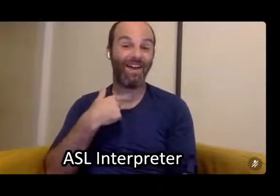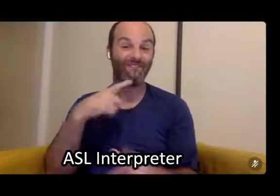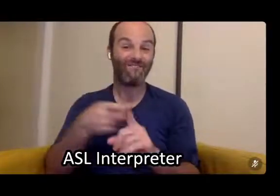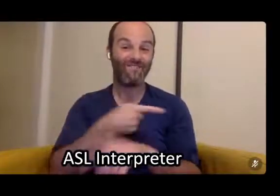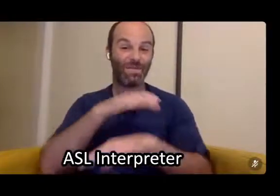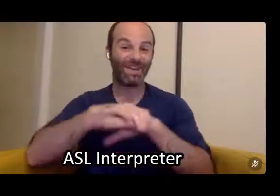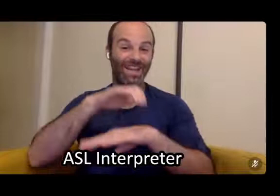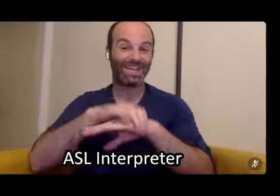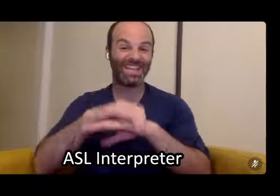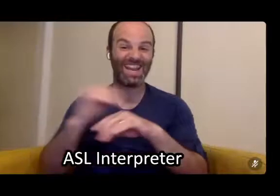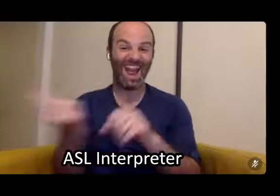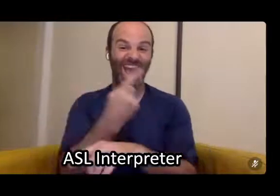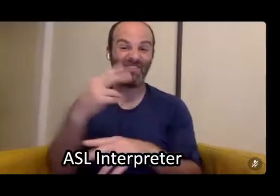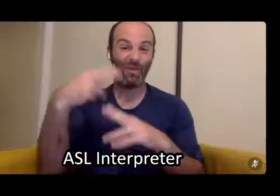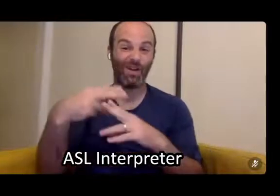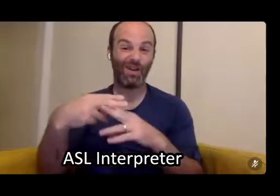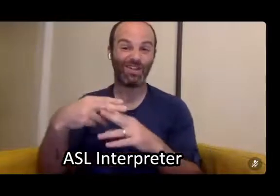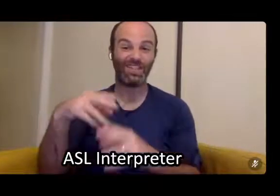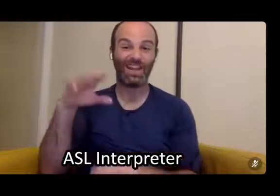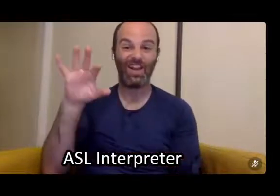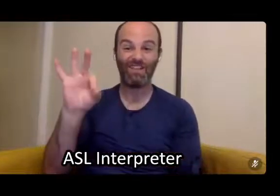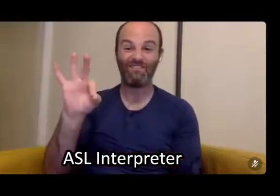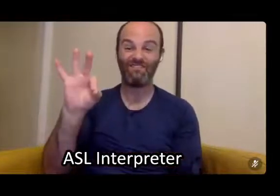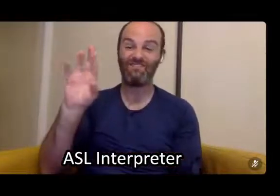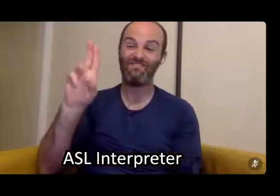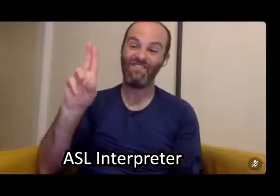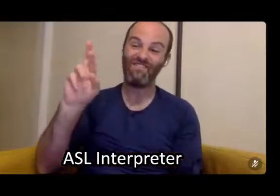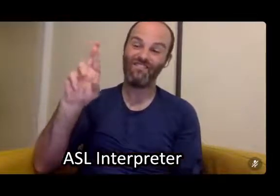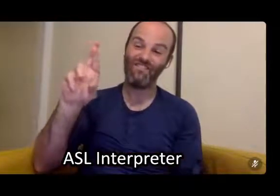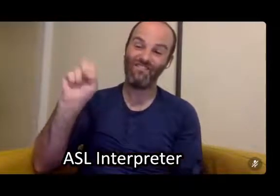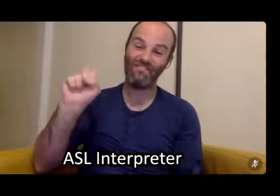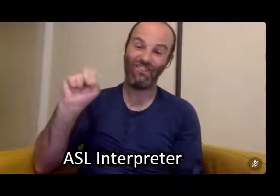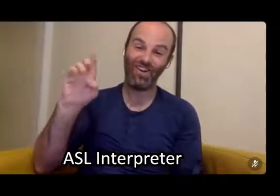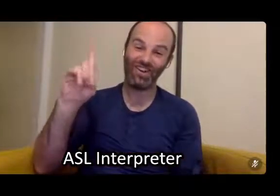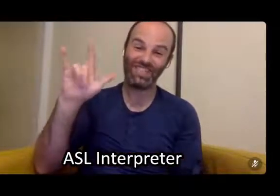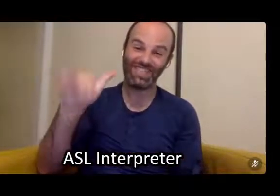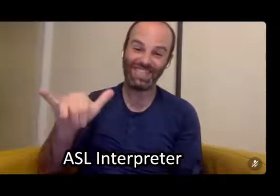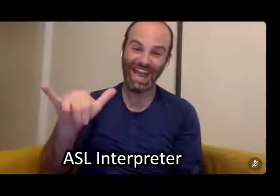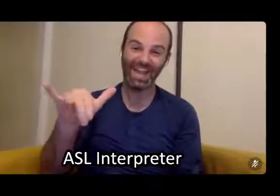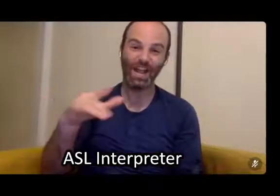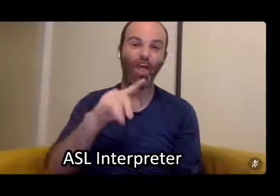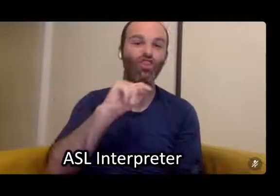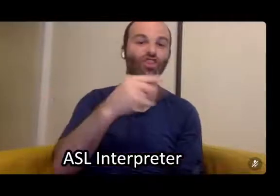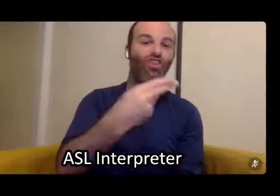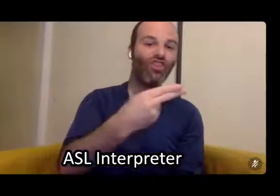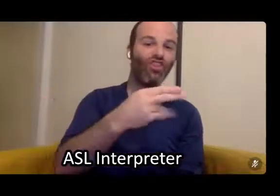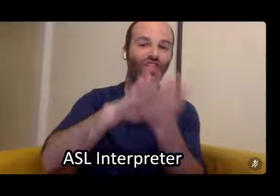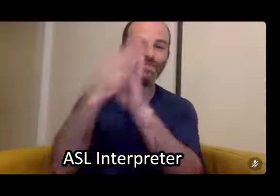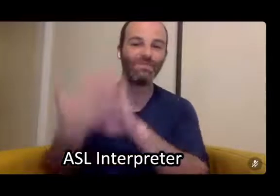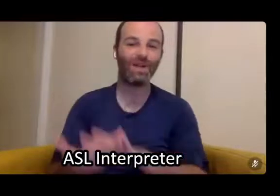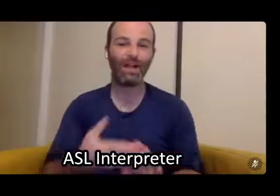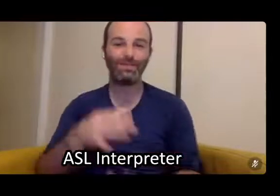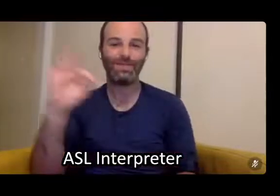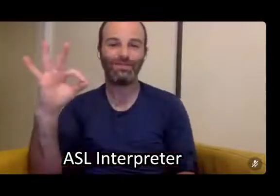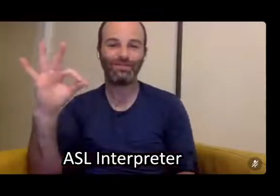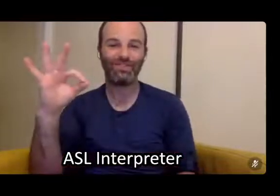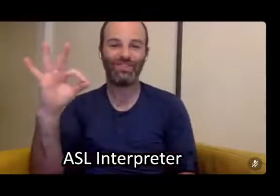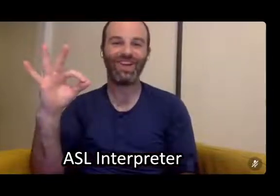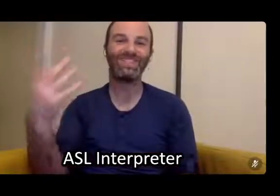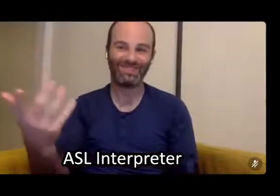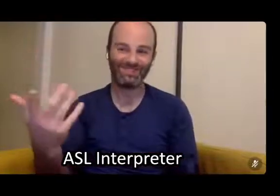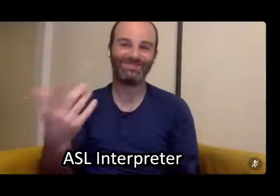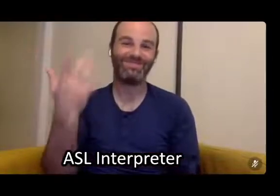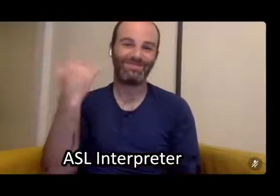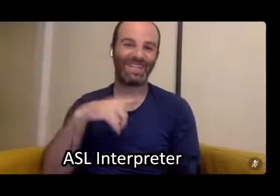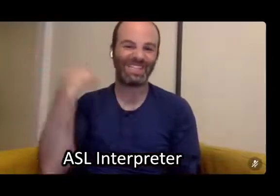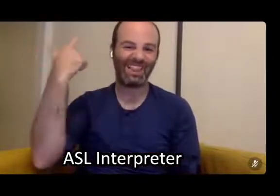it's all right, mate. But yeah, the A lady. I almost said it. The A lady is great, but